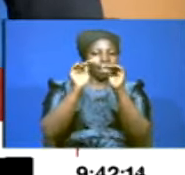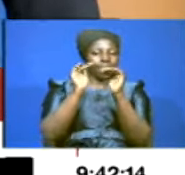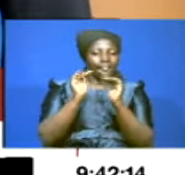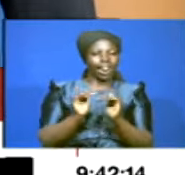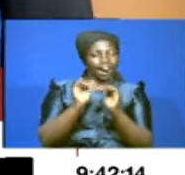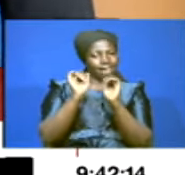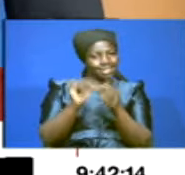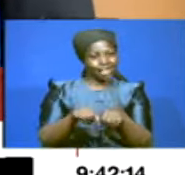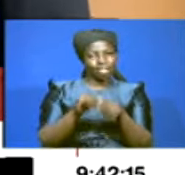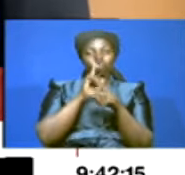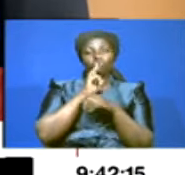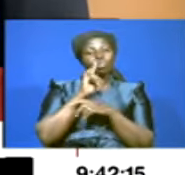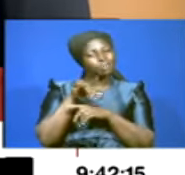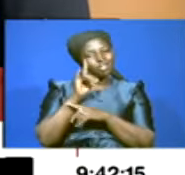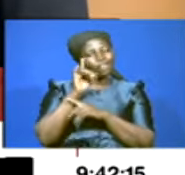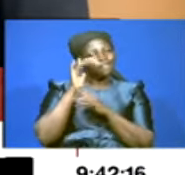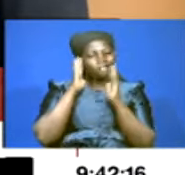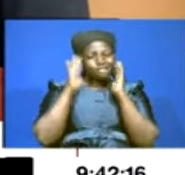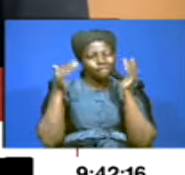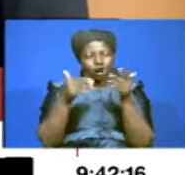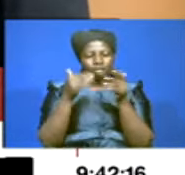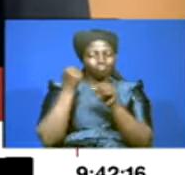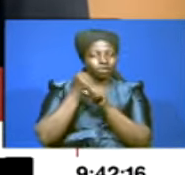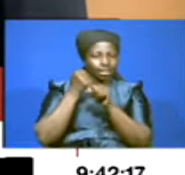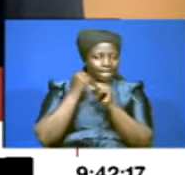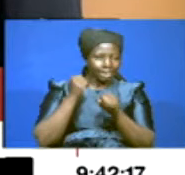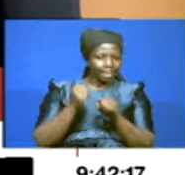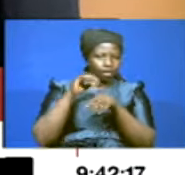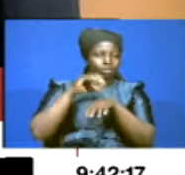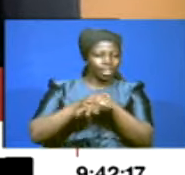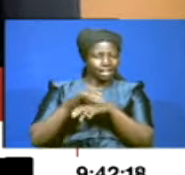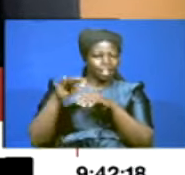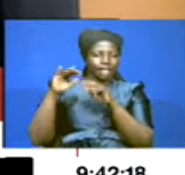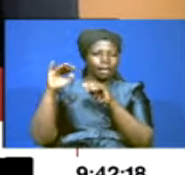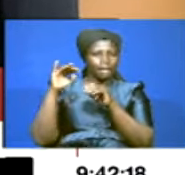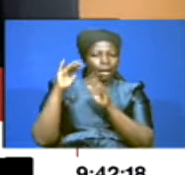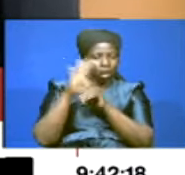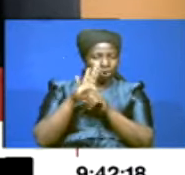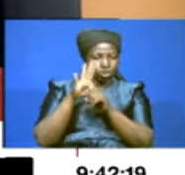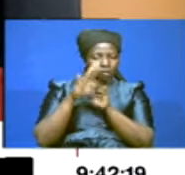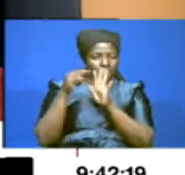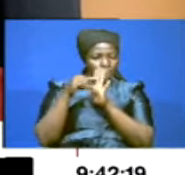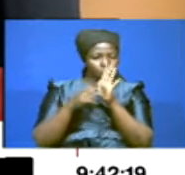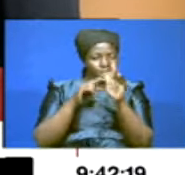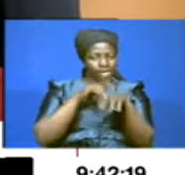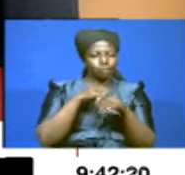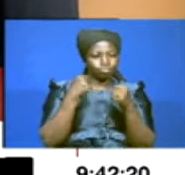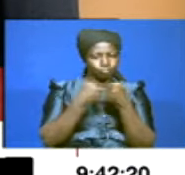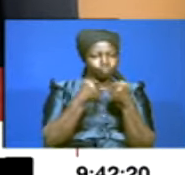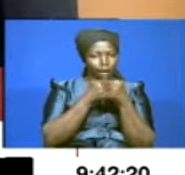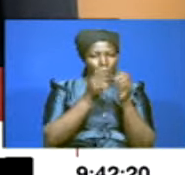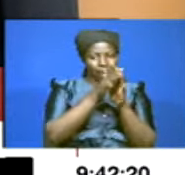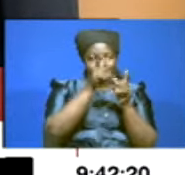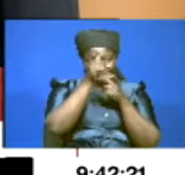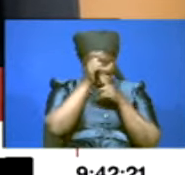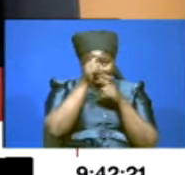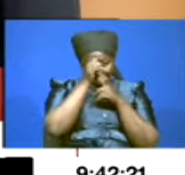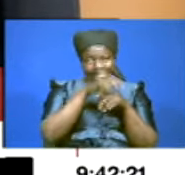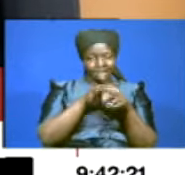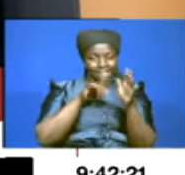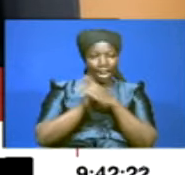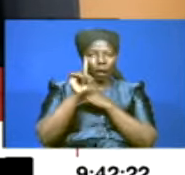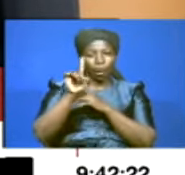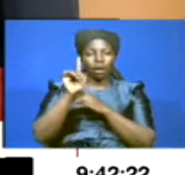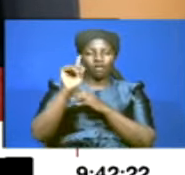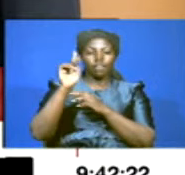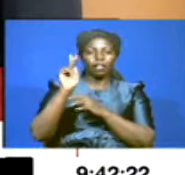points from Tusker FC when they host their leaders at the Mbaraki Sports Stadium in one of the 9 Kenyan Premier League matches